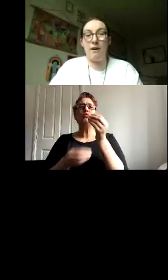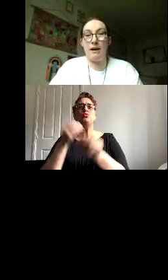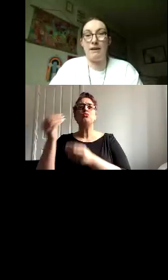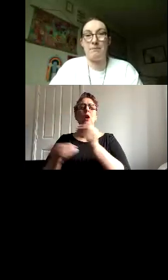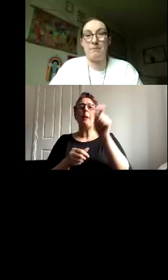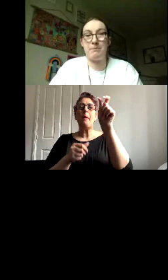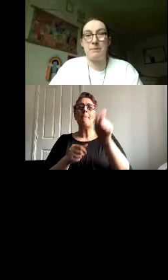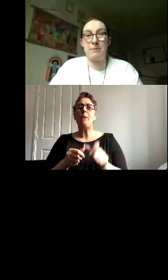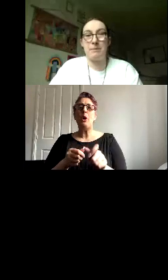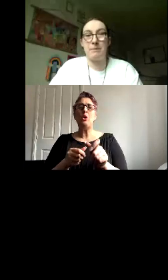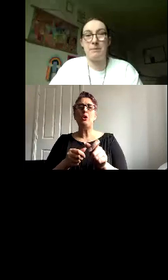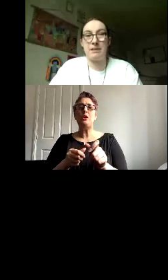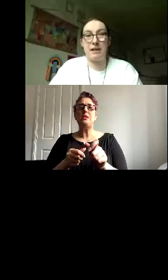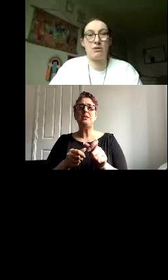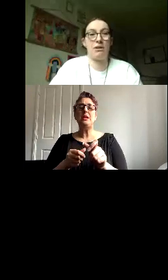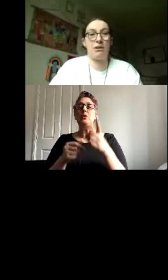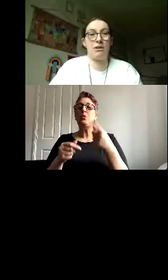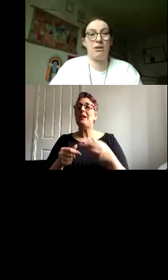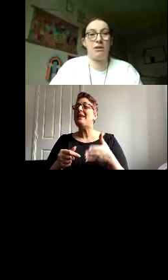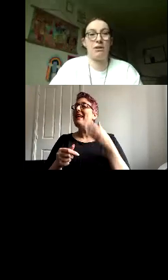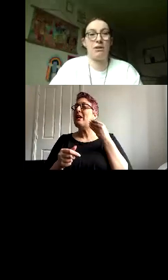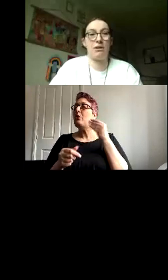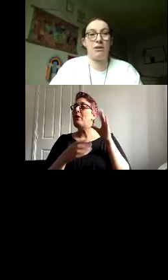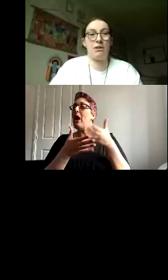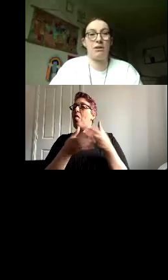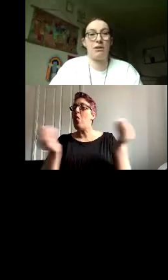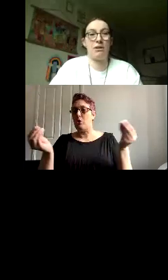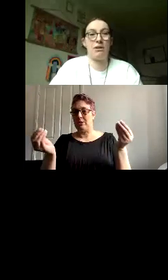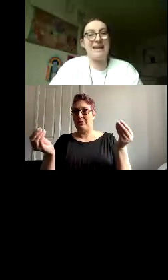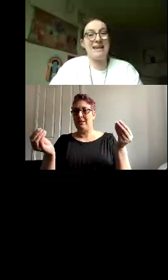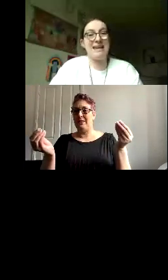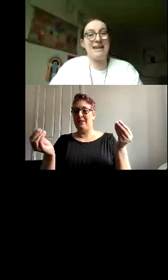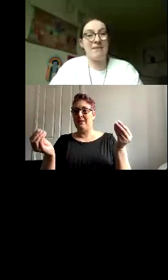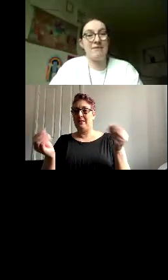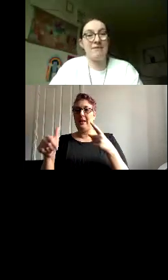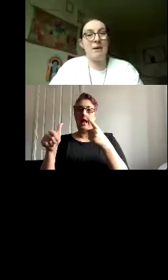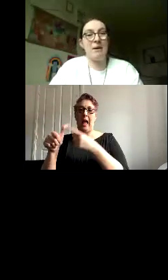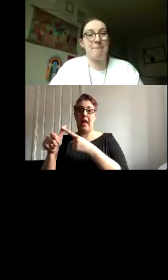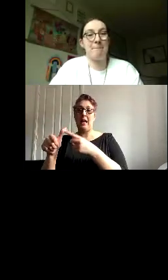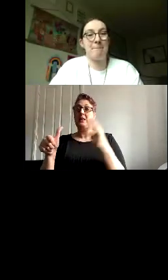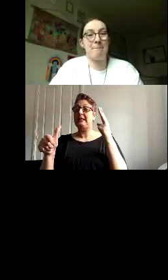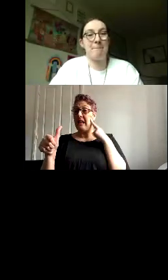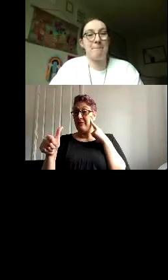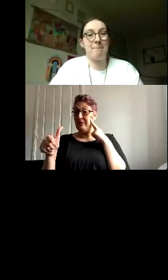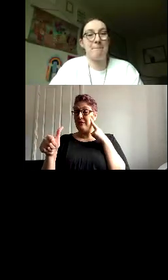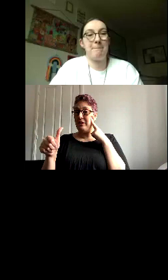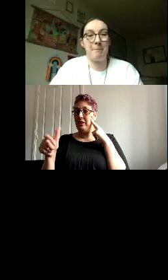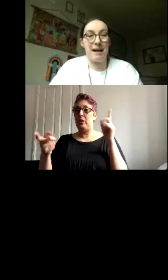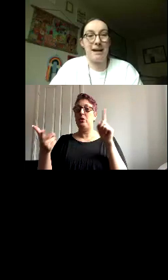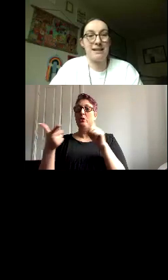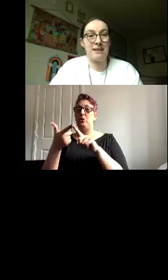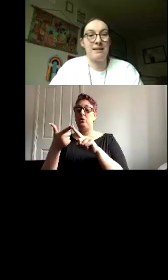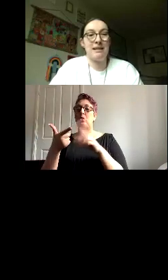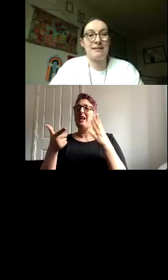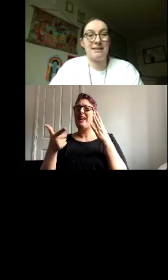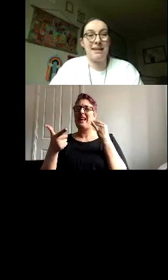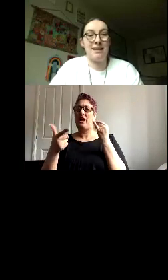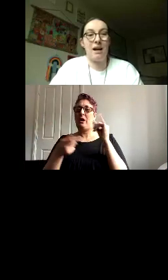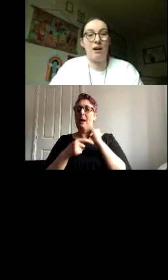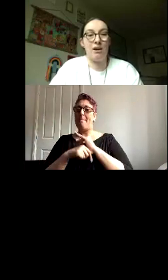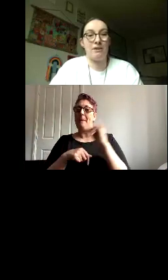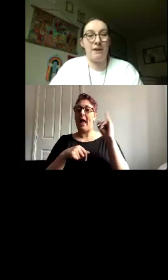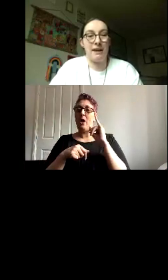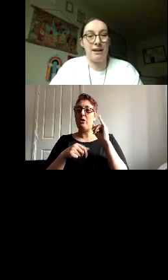are 5 potential answers here. So A, deaf, B, hearing impaired,